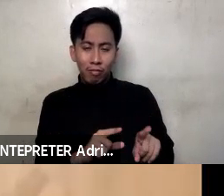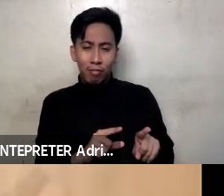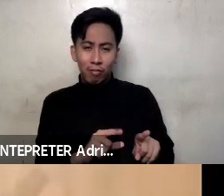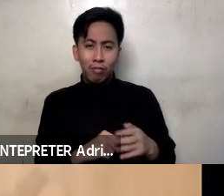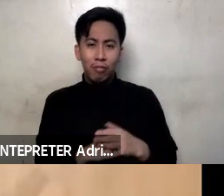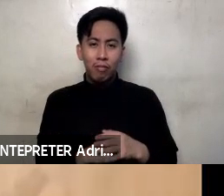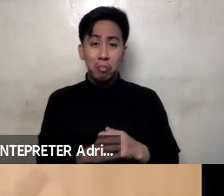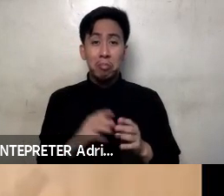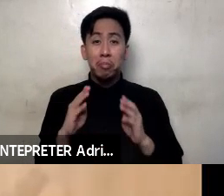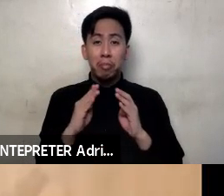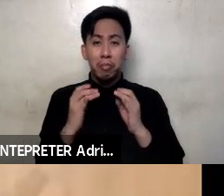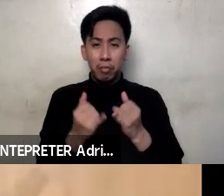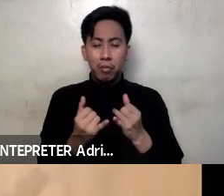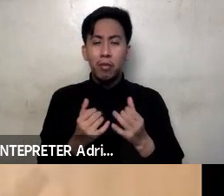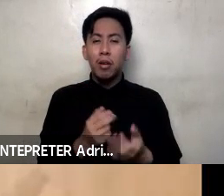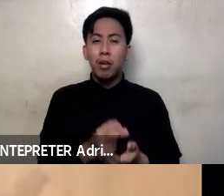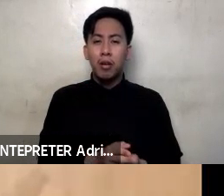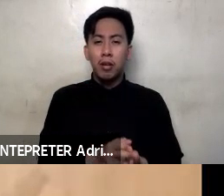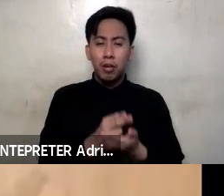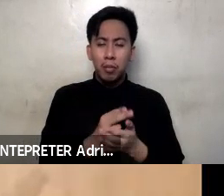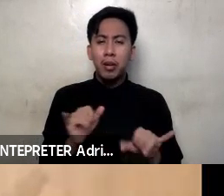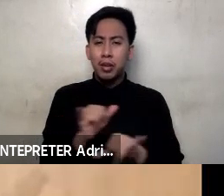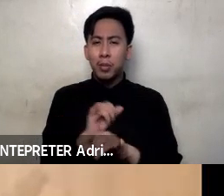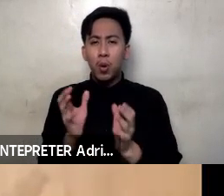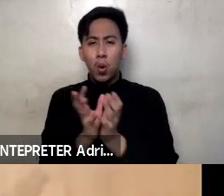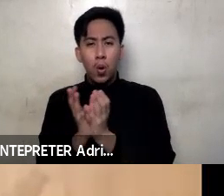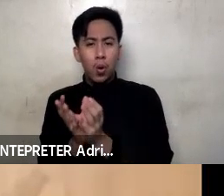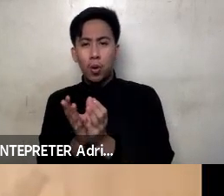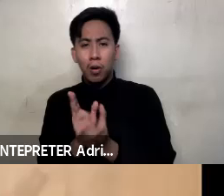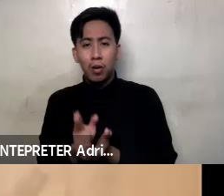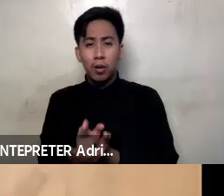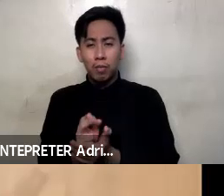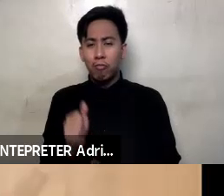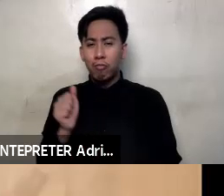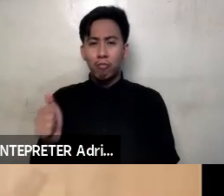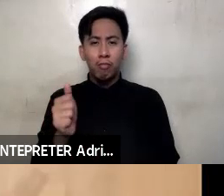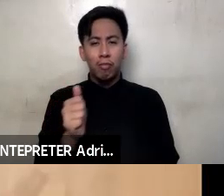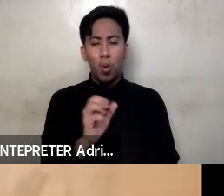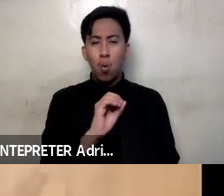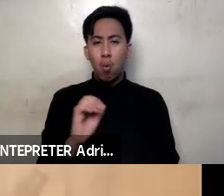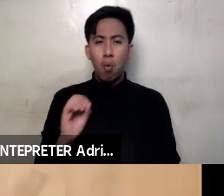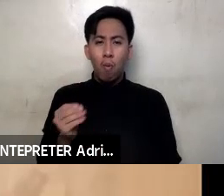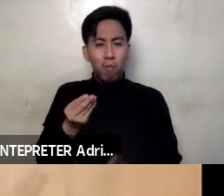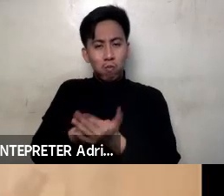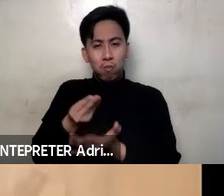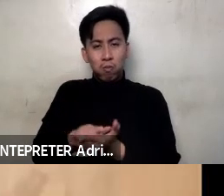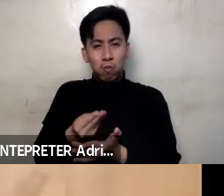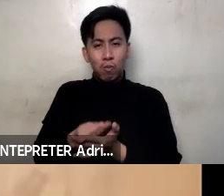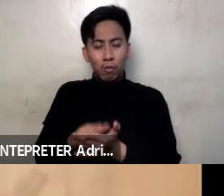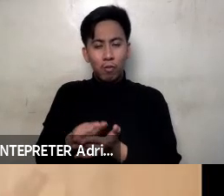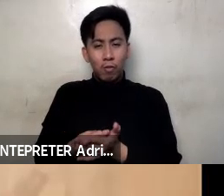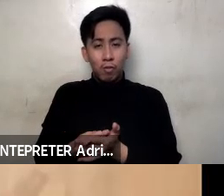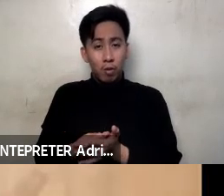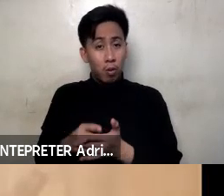that will help the barangay and the community with their own income generation. Through this